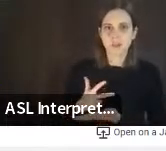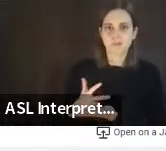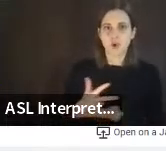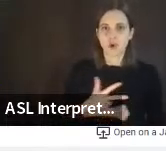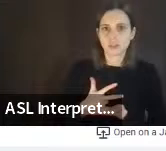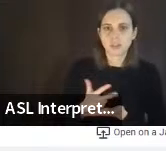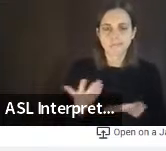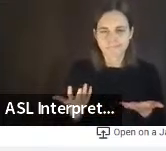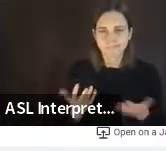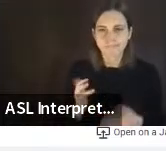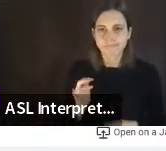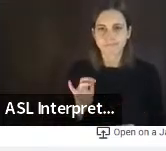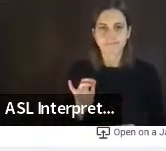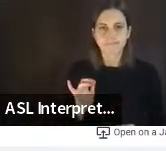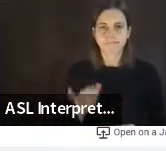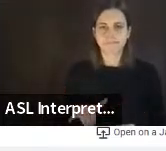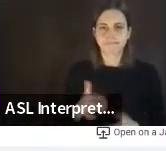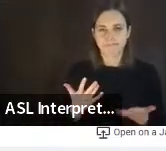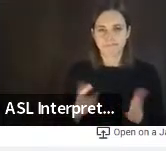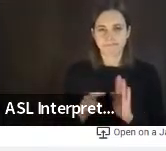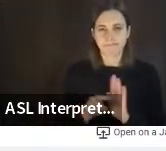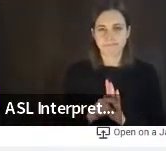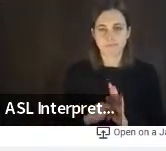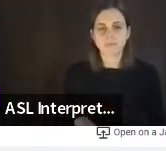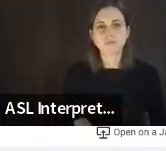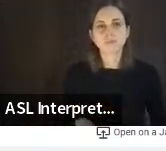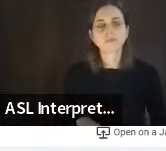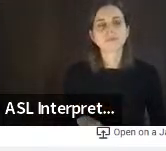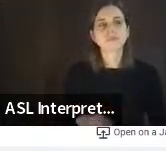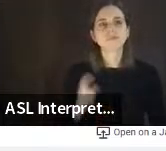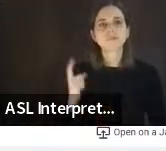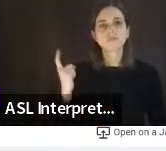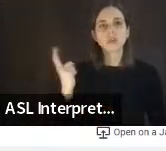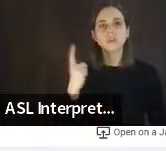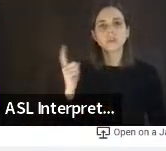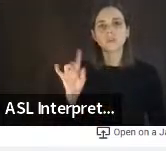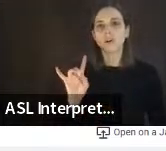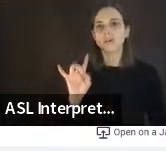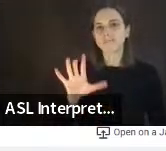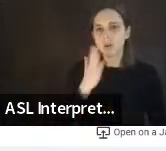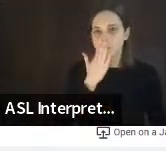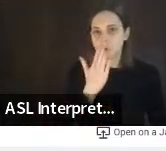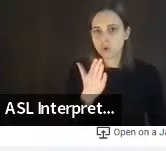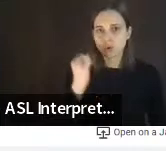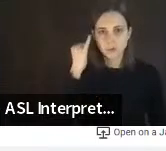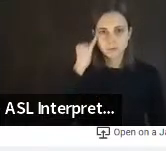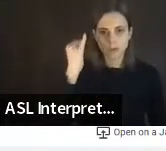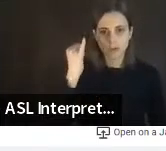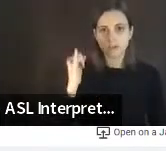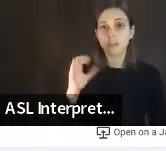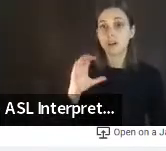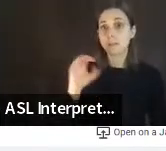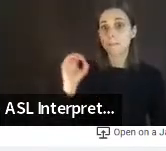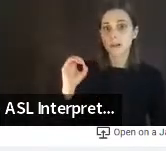good idea that, and good mentioning that Tesla owner and Tesla